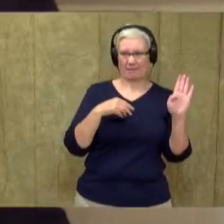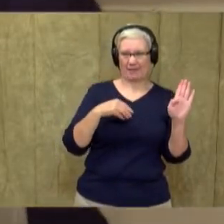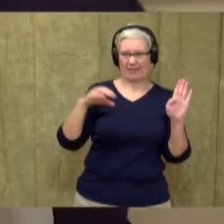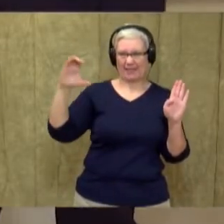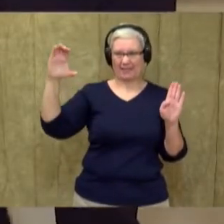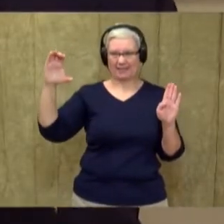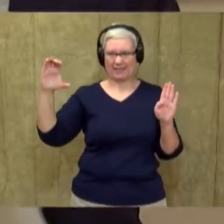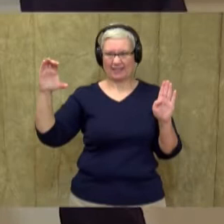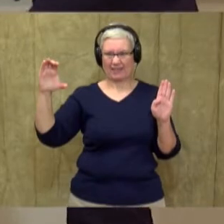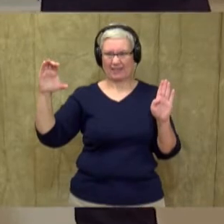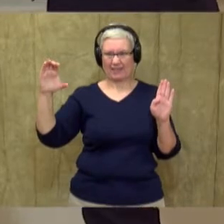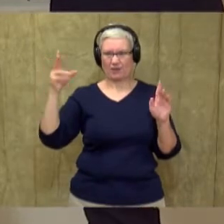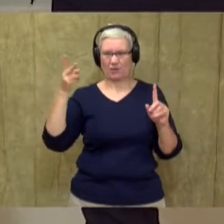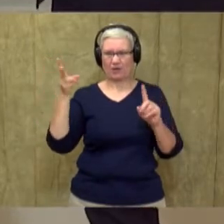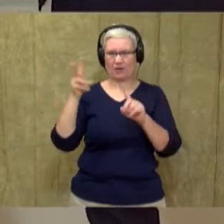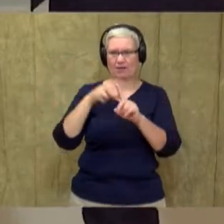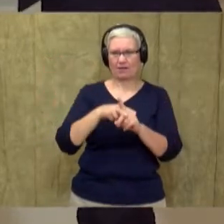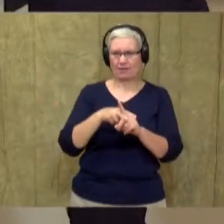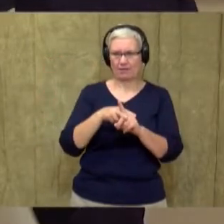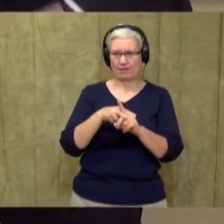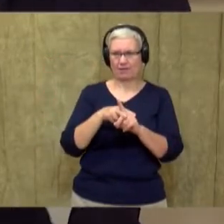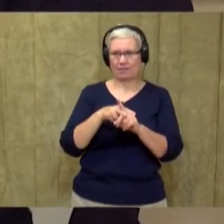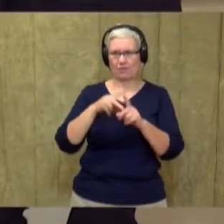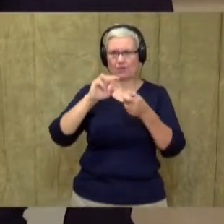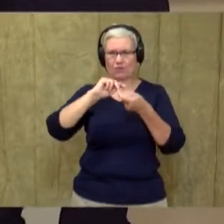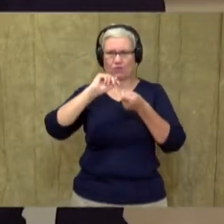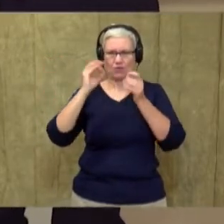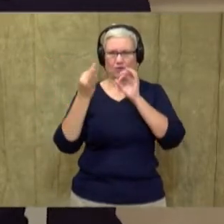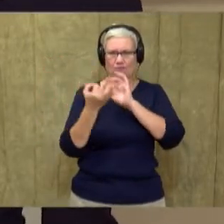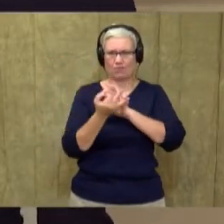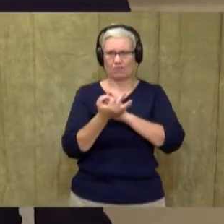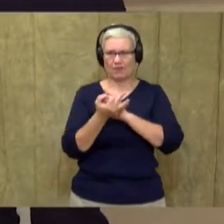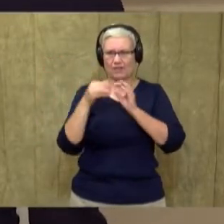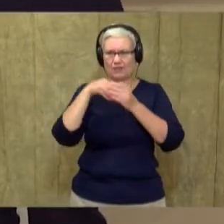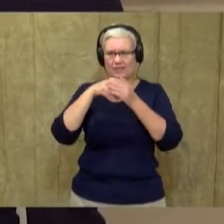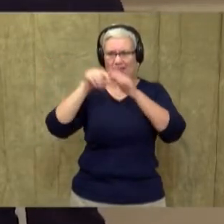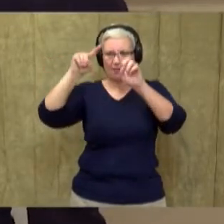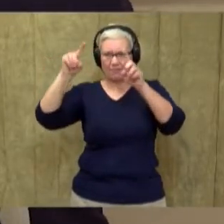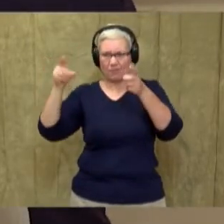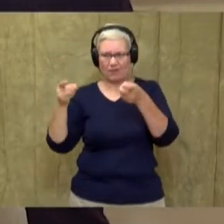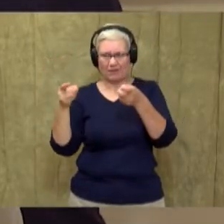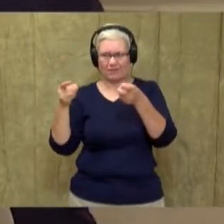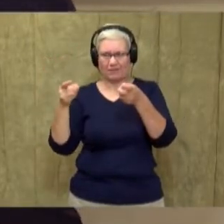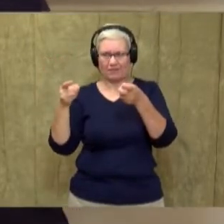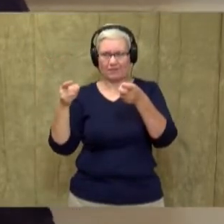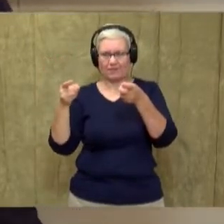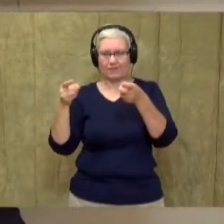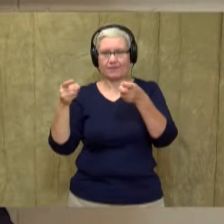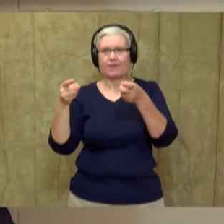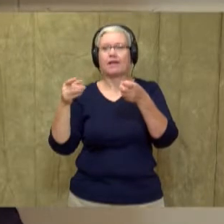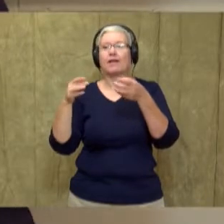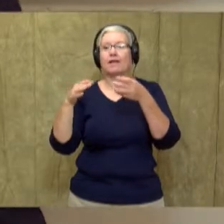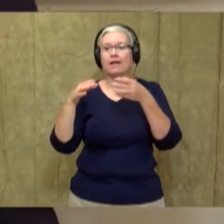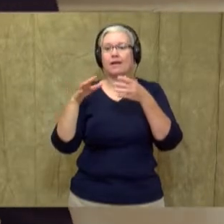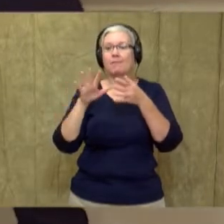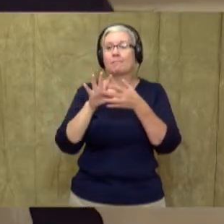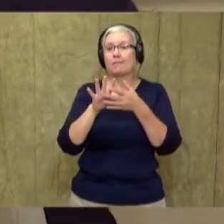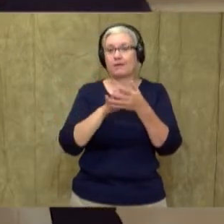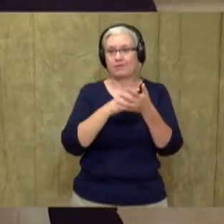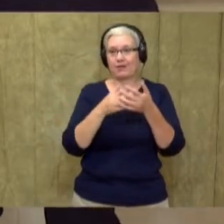applying this transformation within the parentheses, my graph is behaving